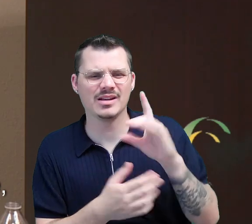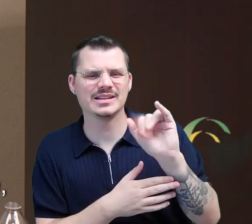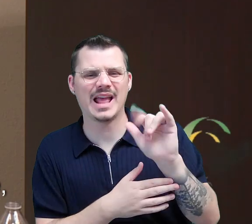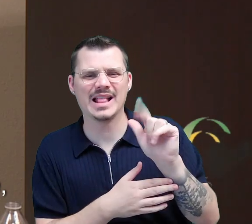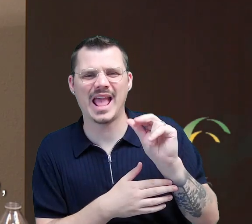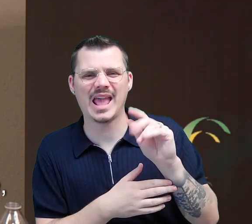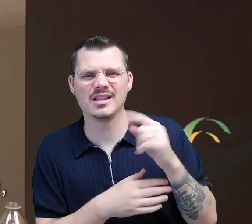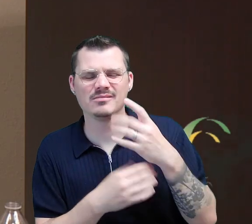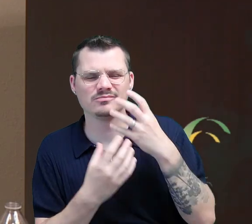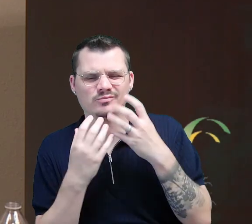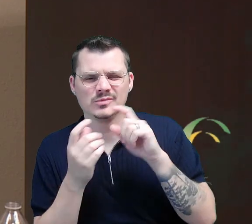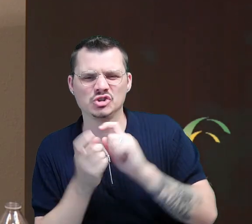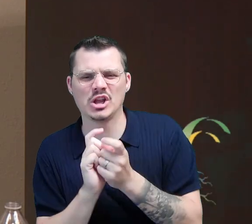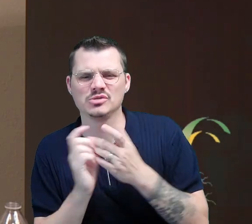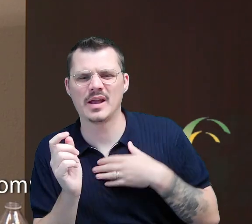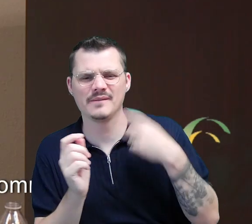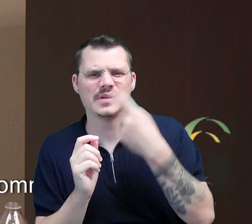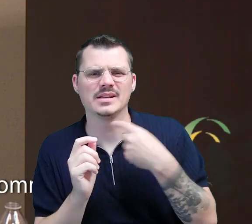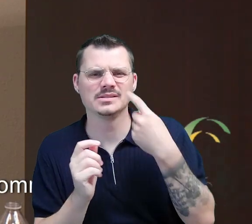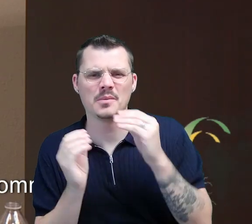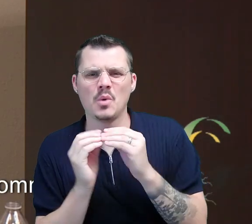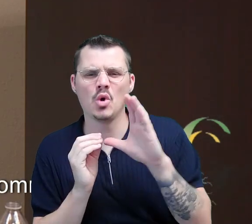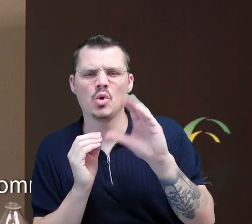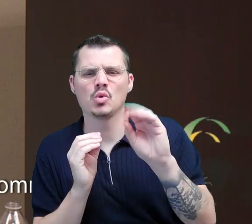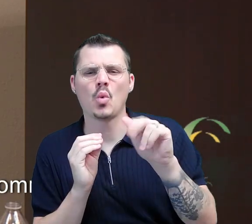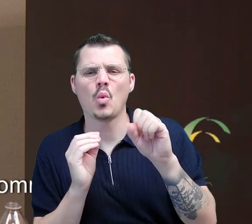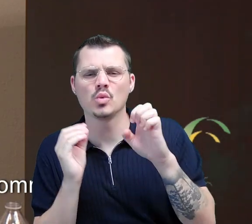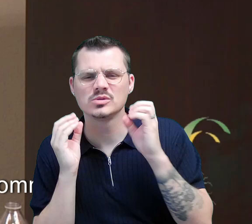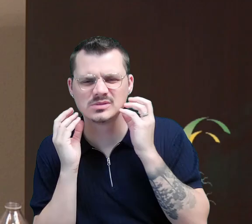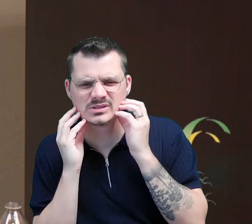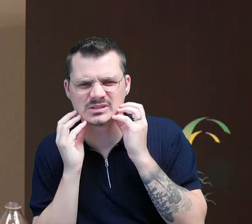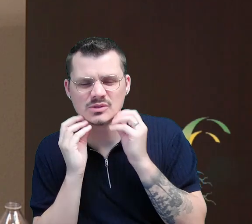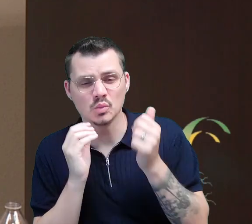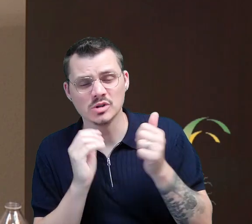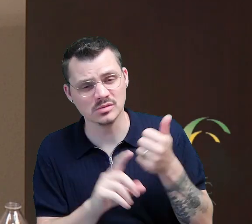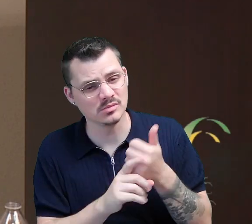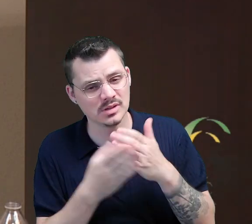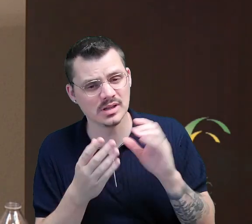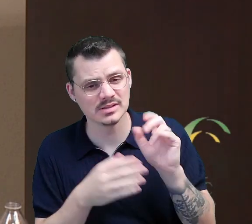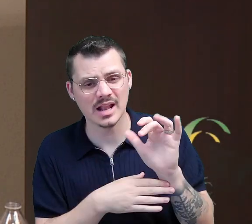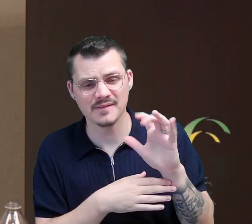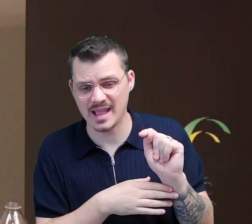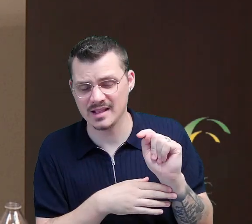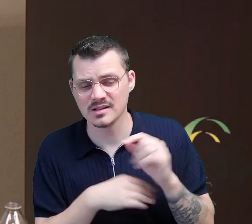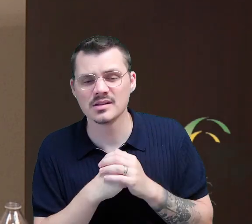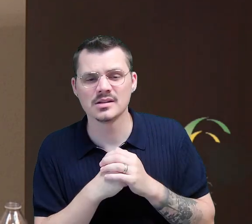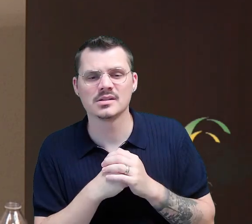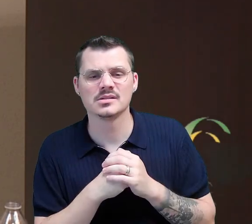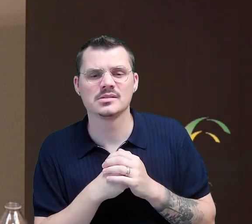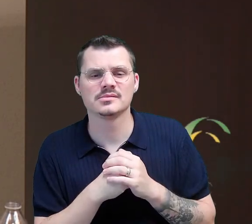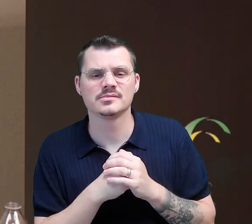has changed my face. Made it much more coarse, which is a common long-term side effect.